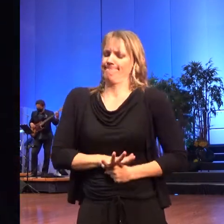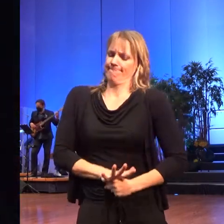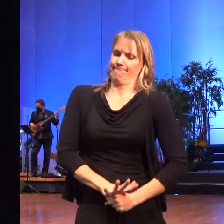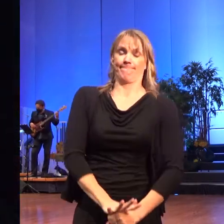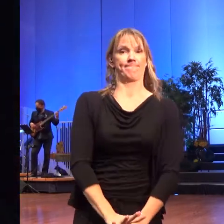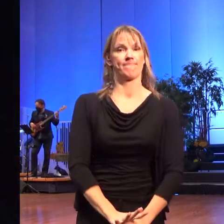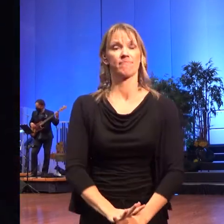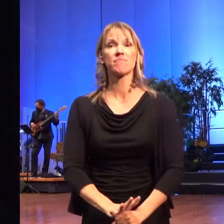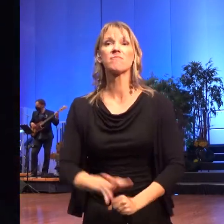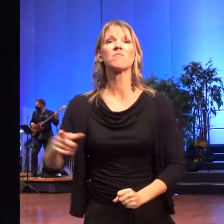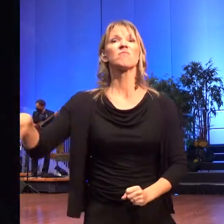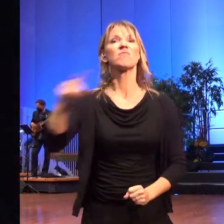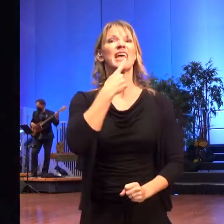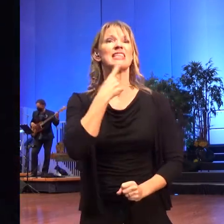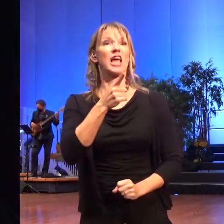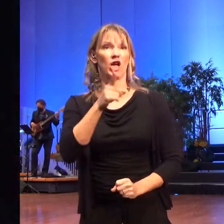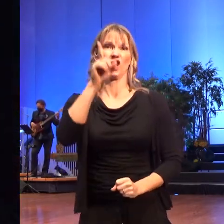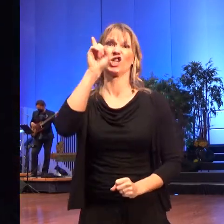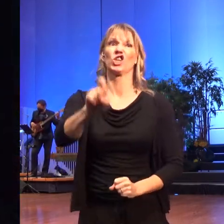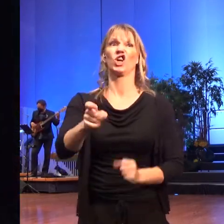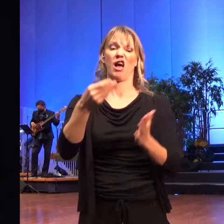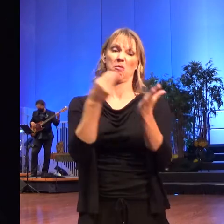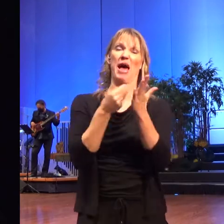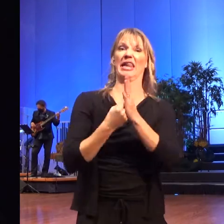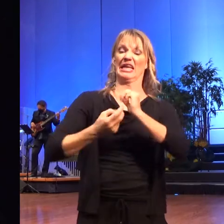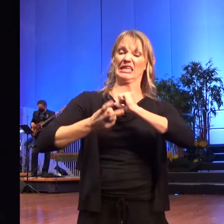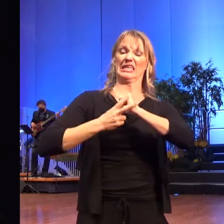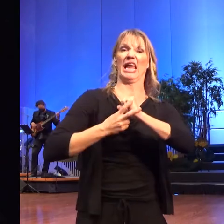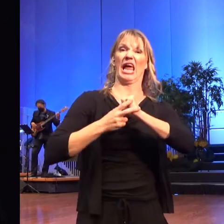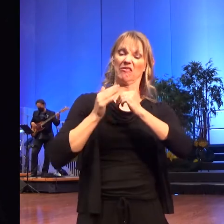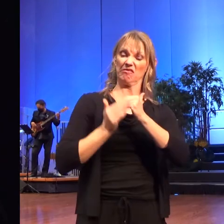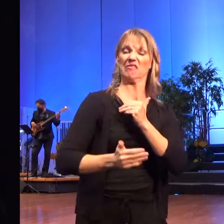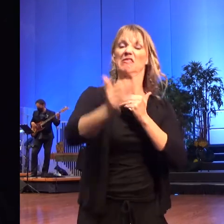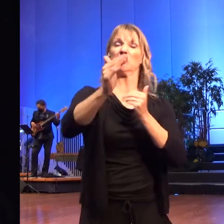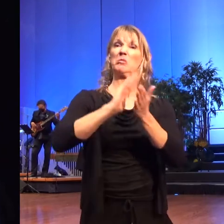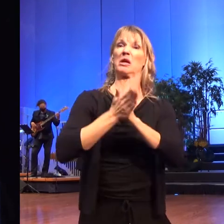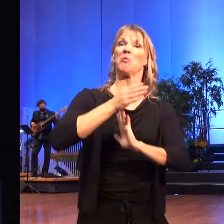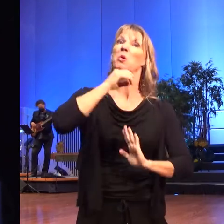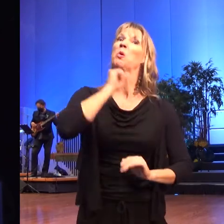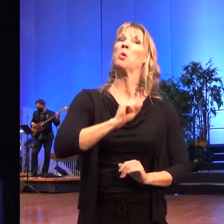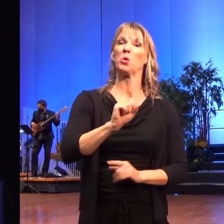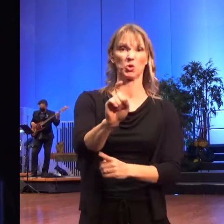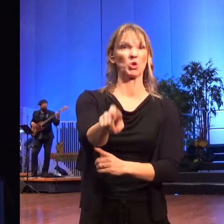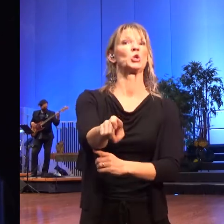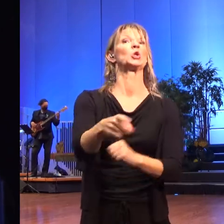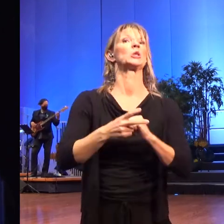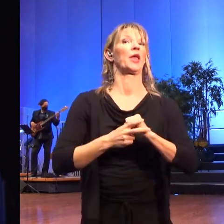And they say we really should be saving up for our old age, yeah.